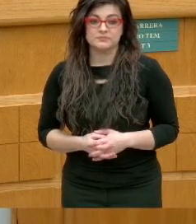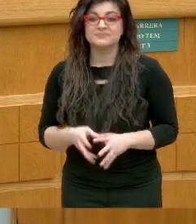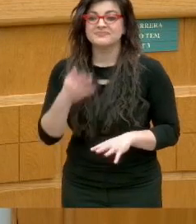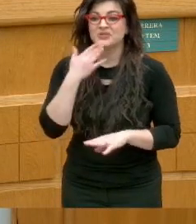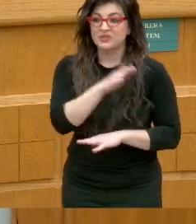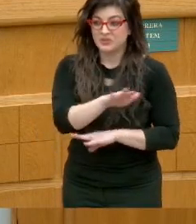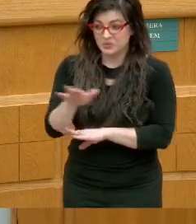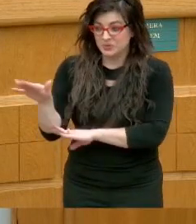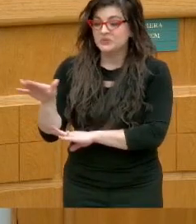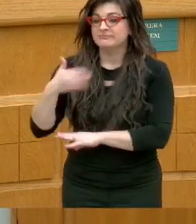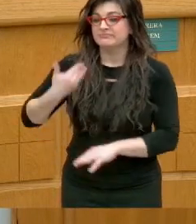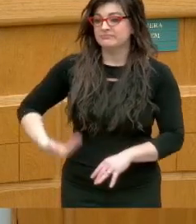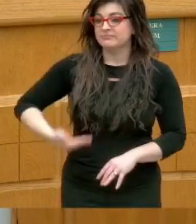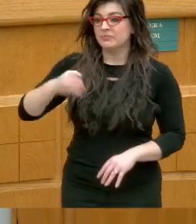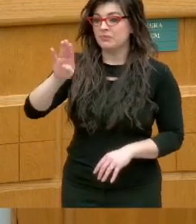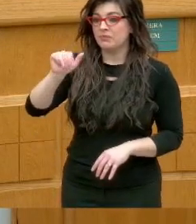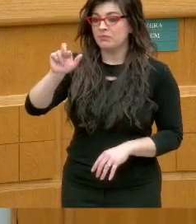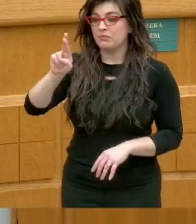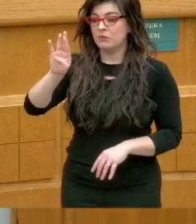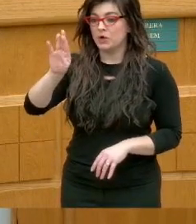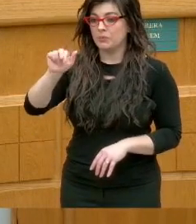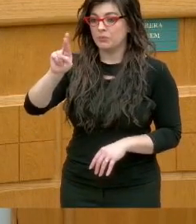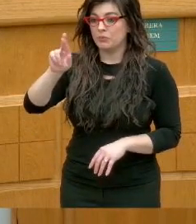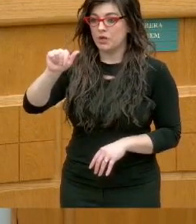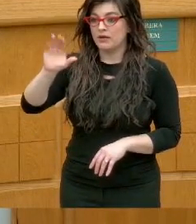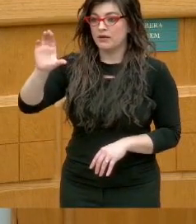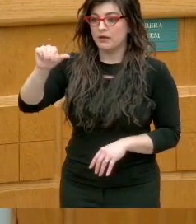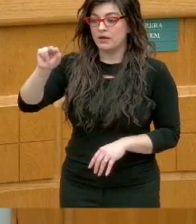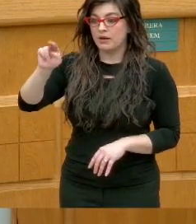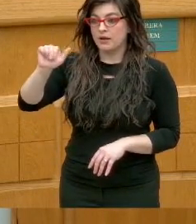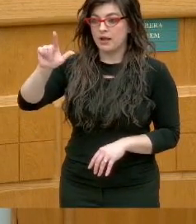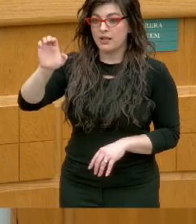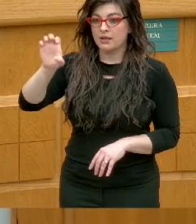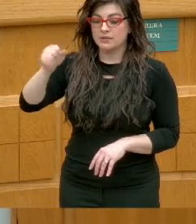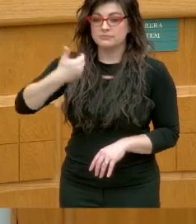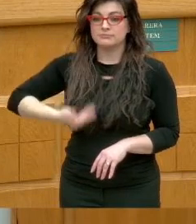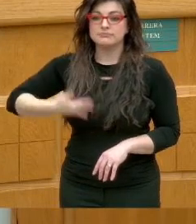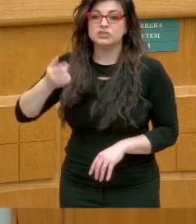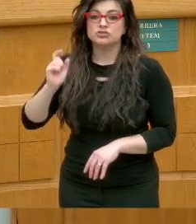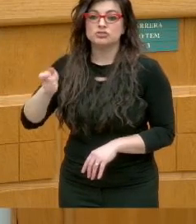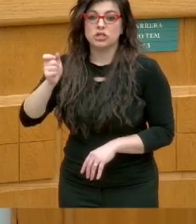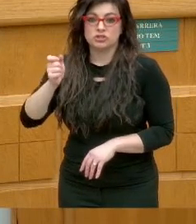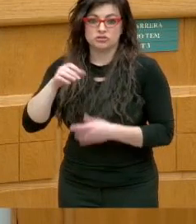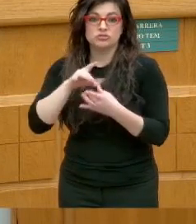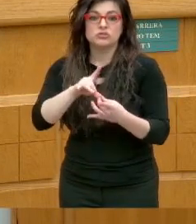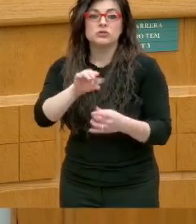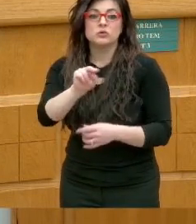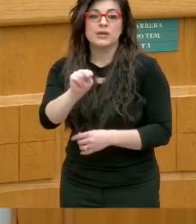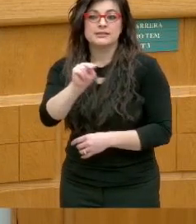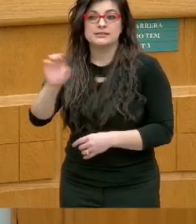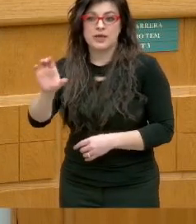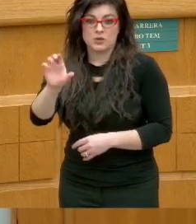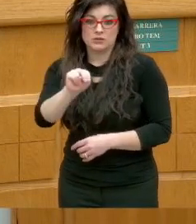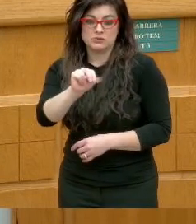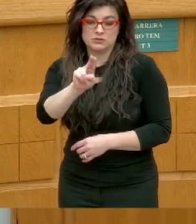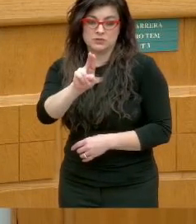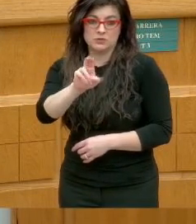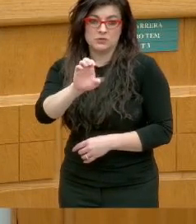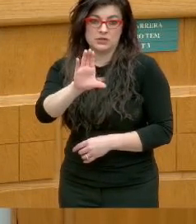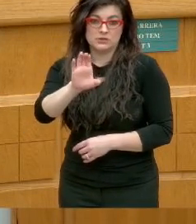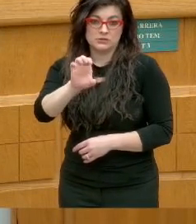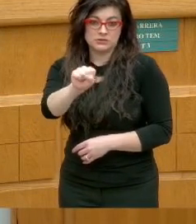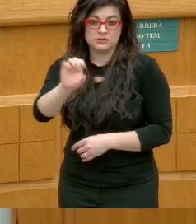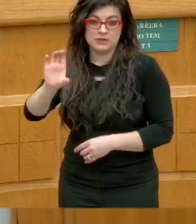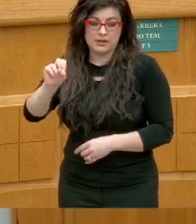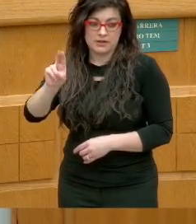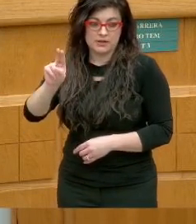Good afternoon, Barbara Canales, Nueces County Judge. Today, I'd like to talk a little bit about the order that I